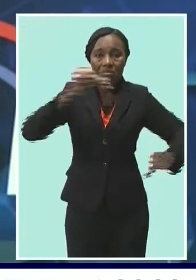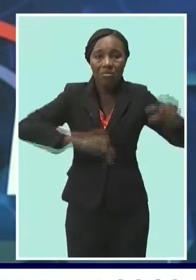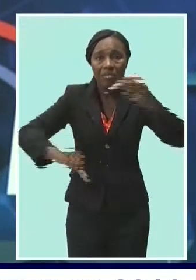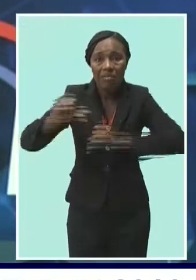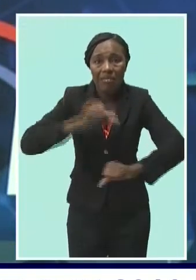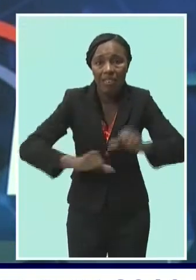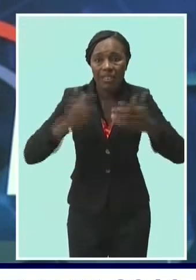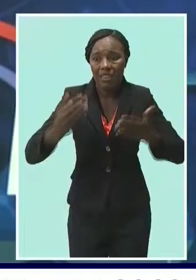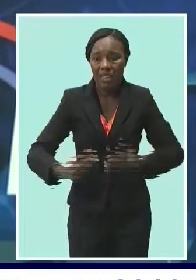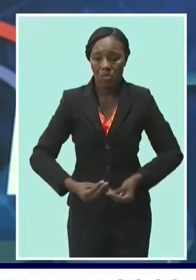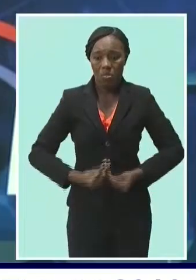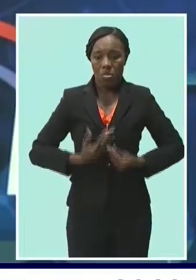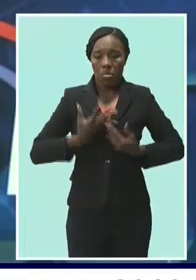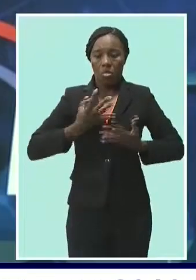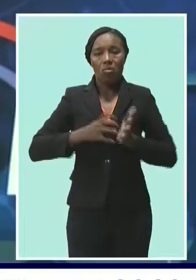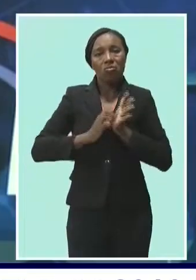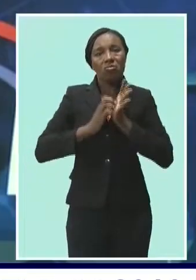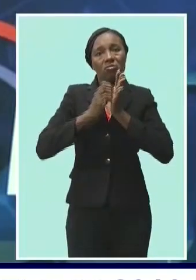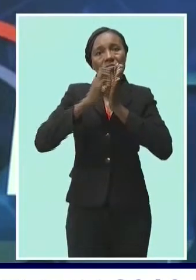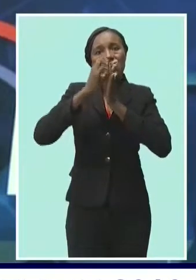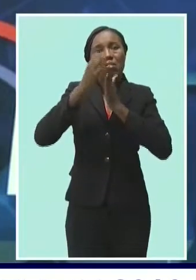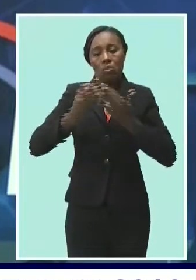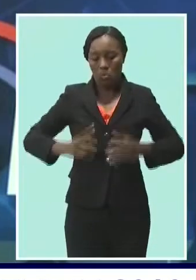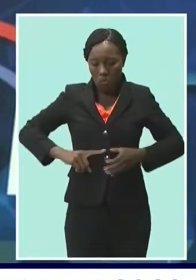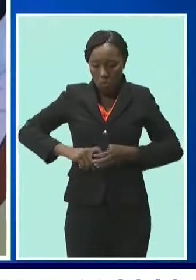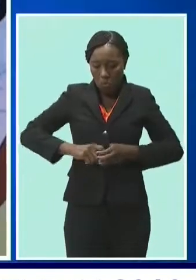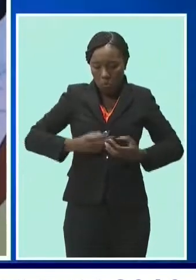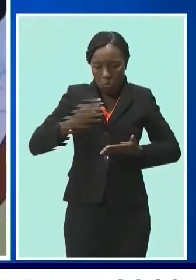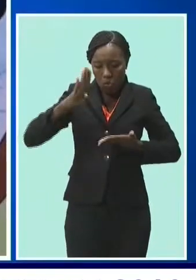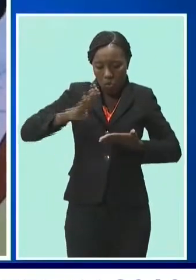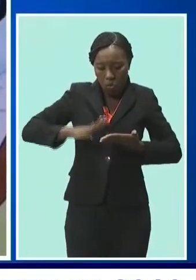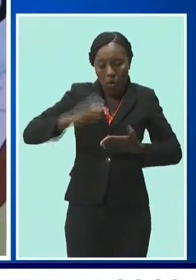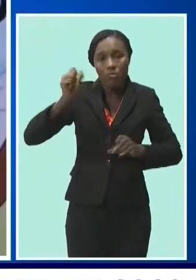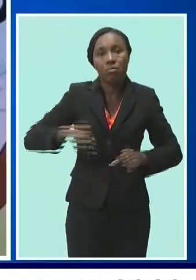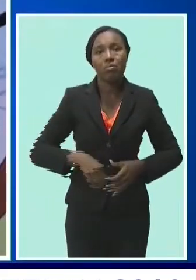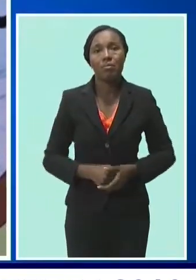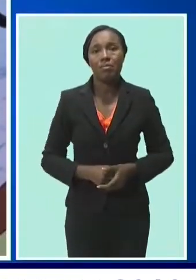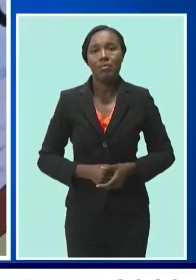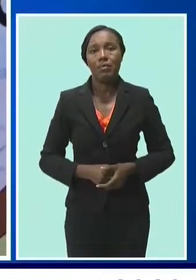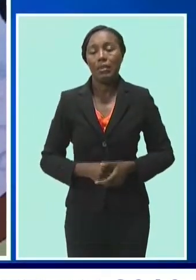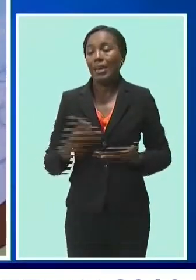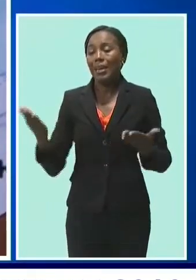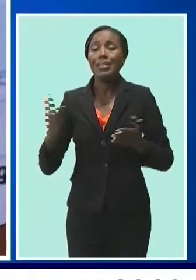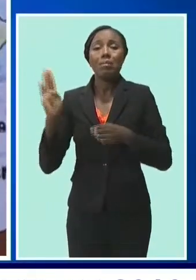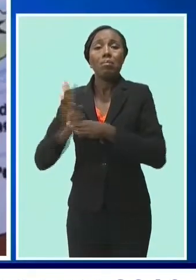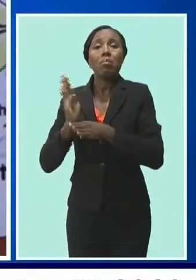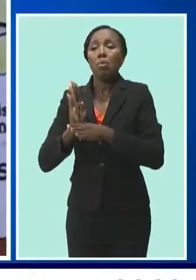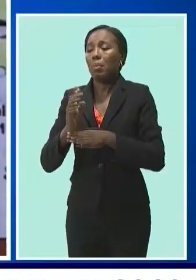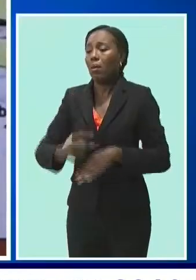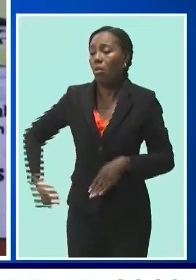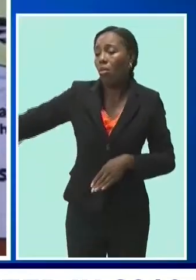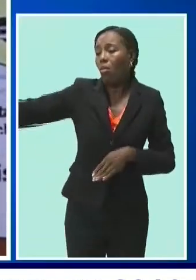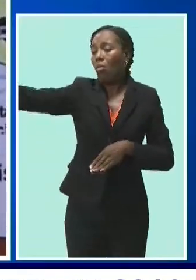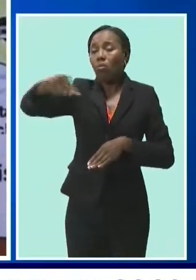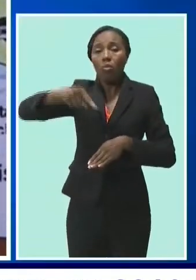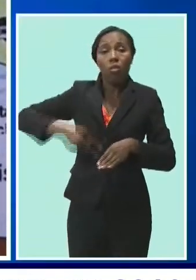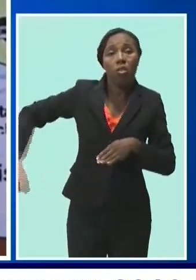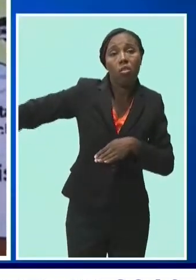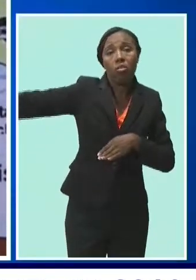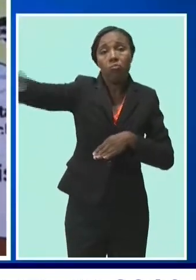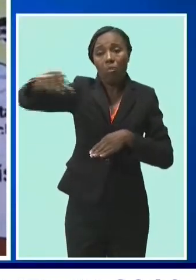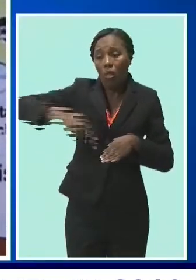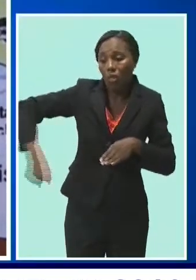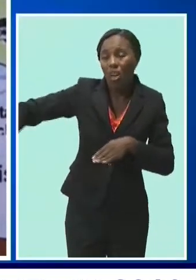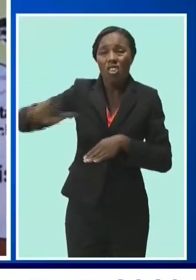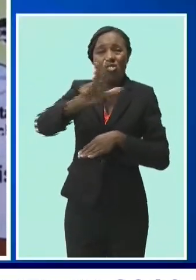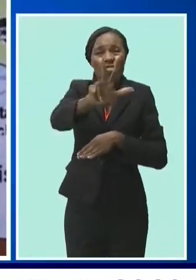and even a low sperm count. Passing up plastic to wrap around the island 368 times. So stop and